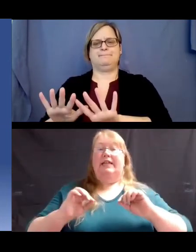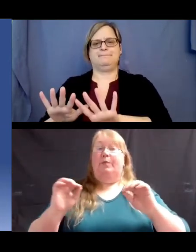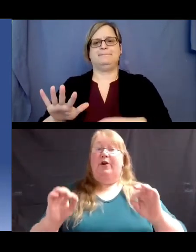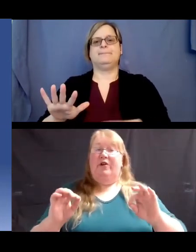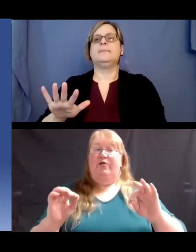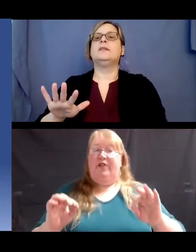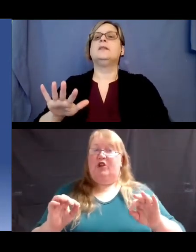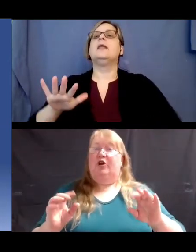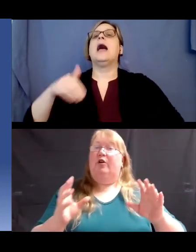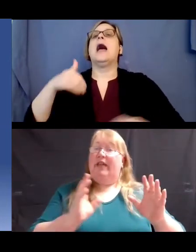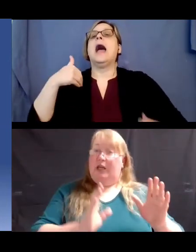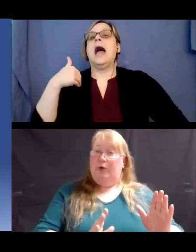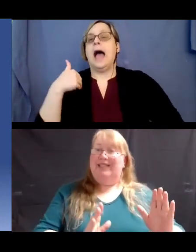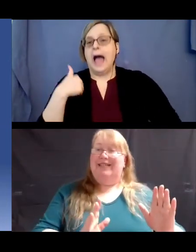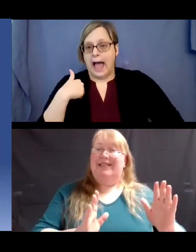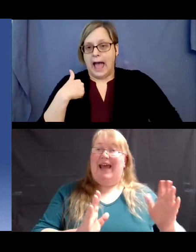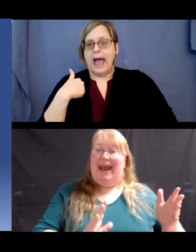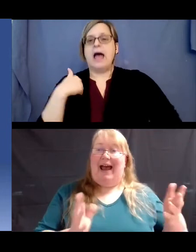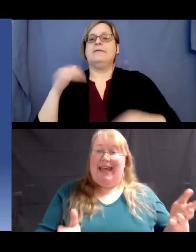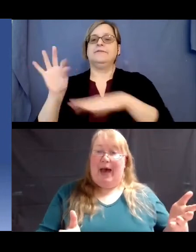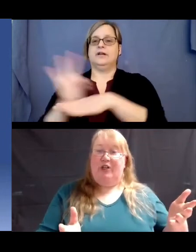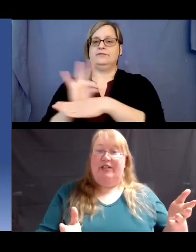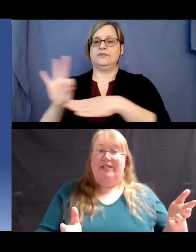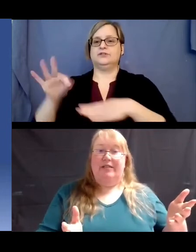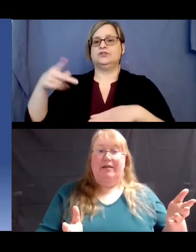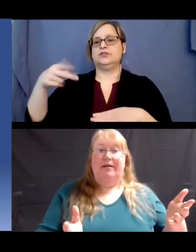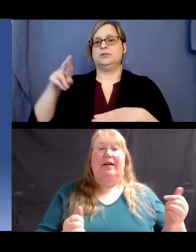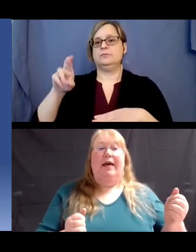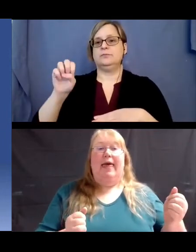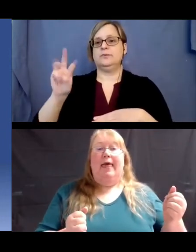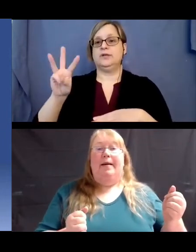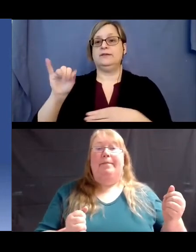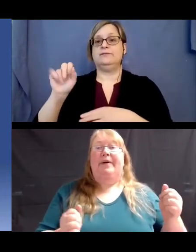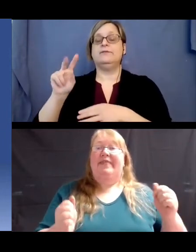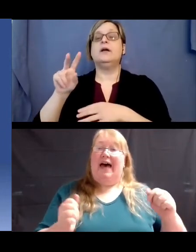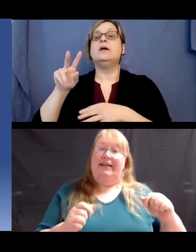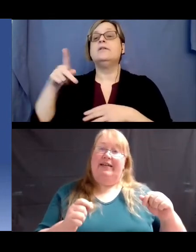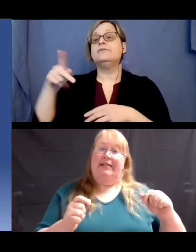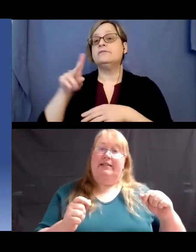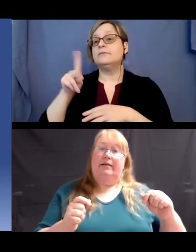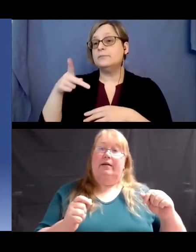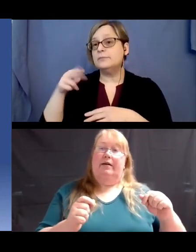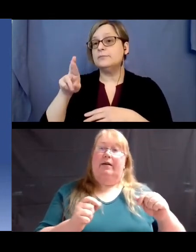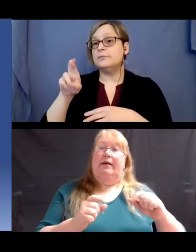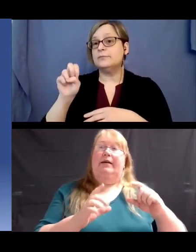It has a preview feature that uses AI captions, but that